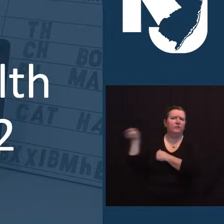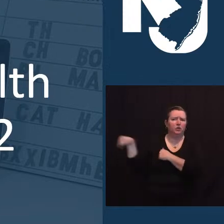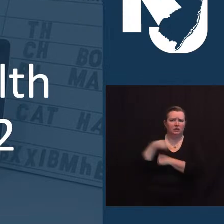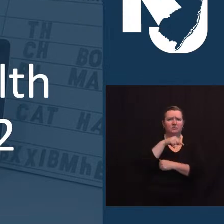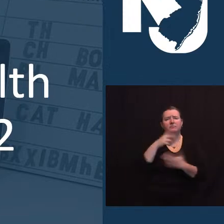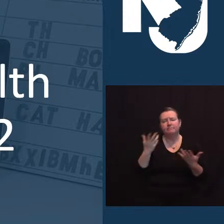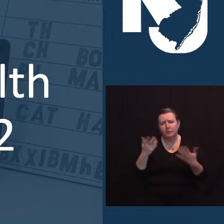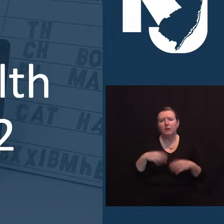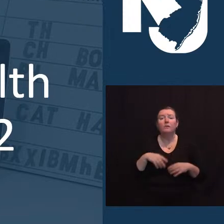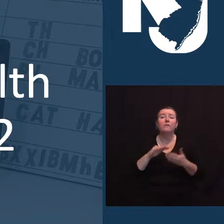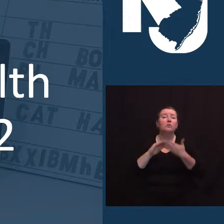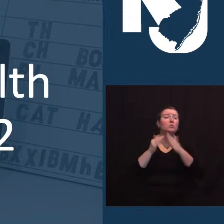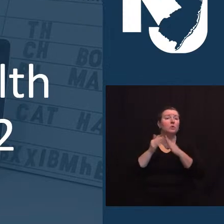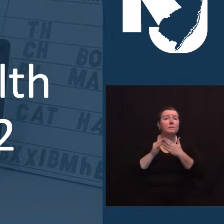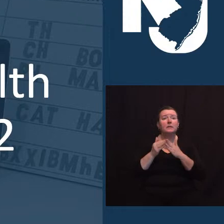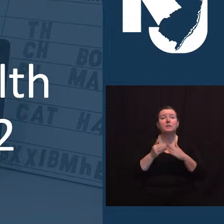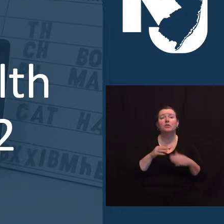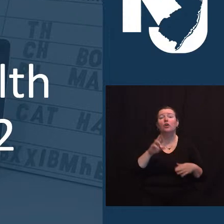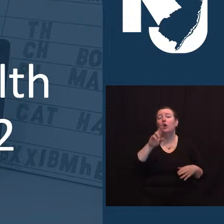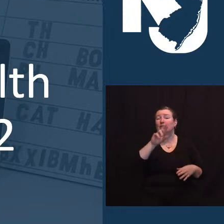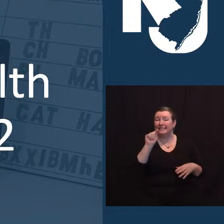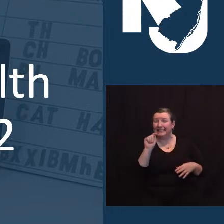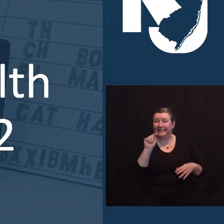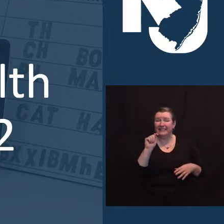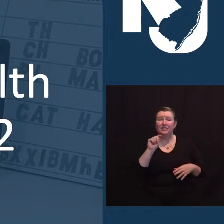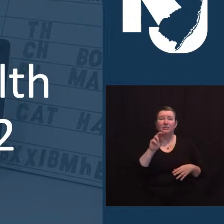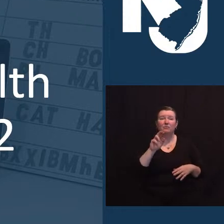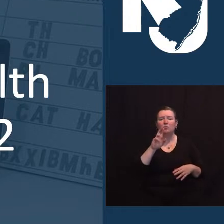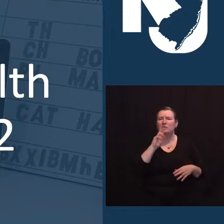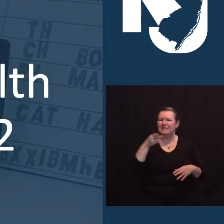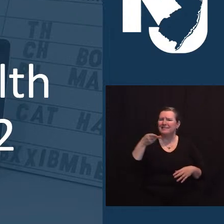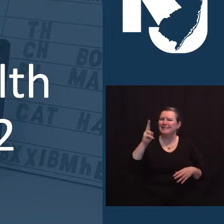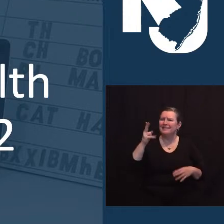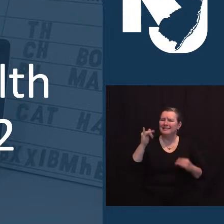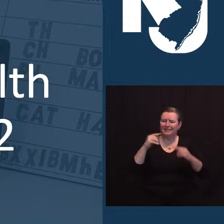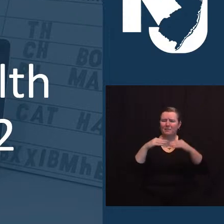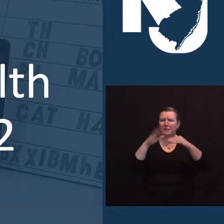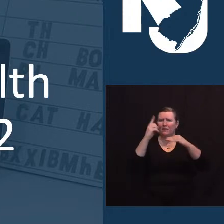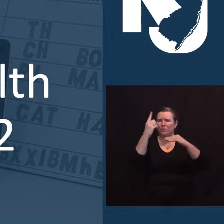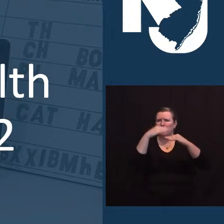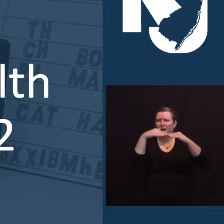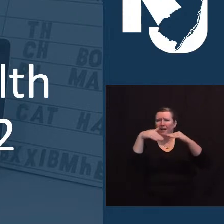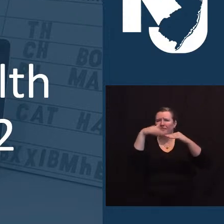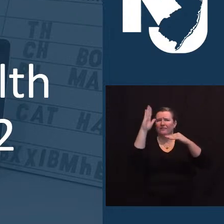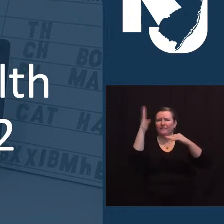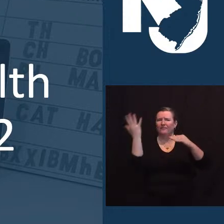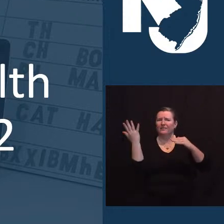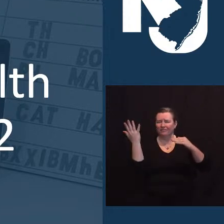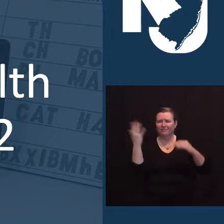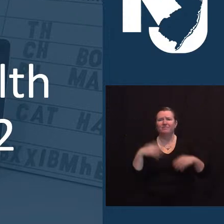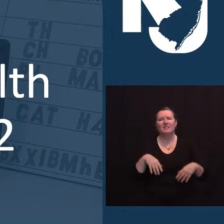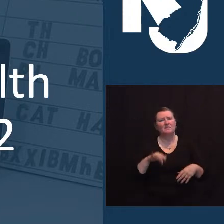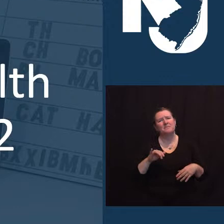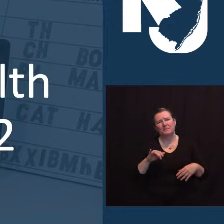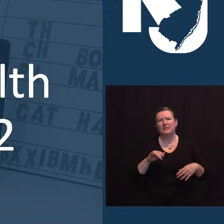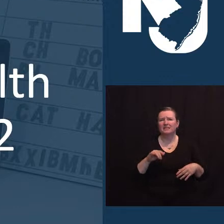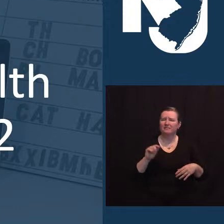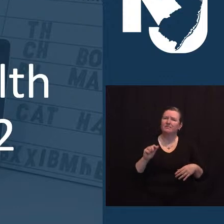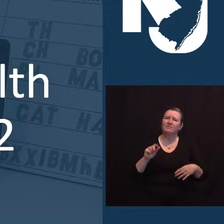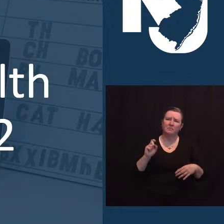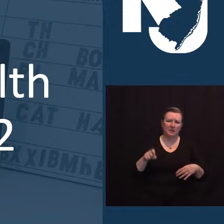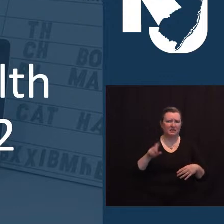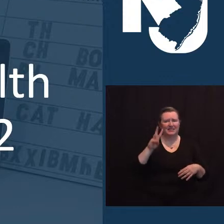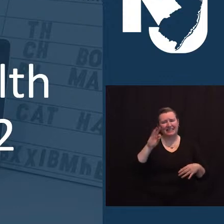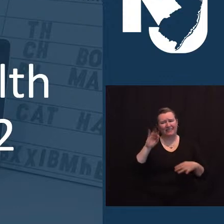of transmission is listed by the department as high, 6 feet to the maximum extent practicable will remain the